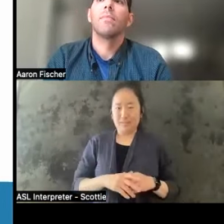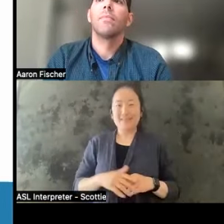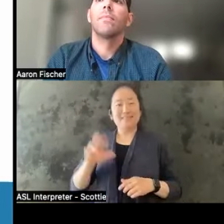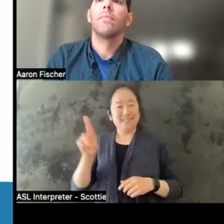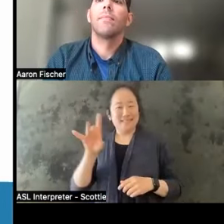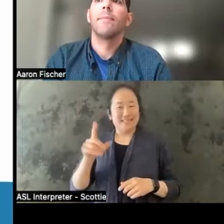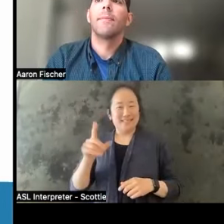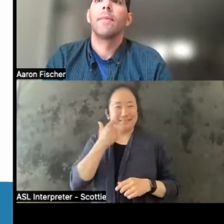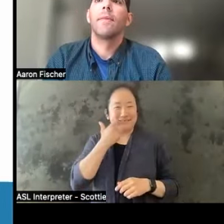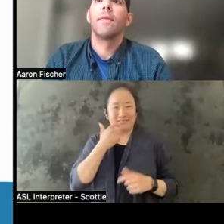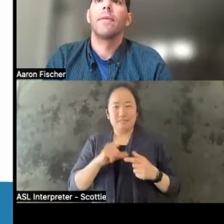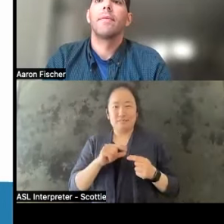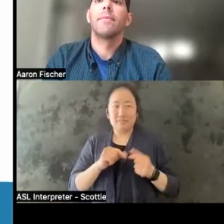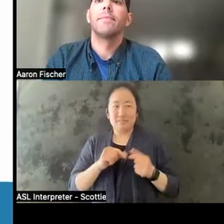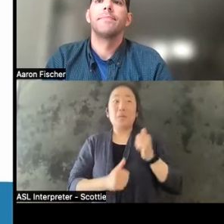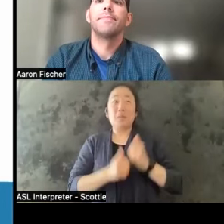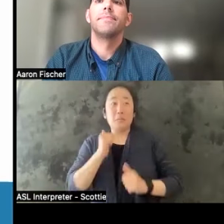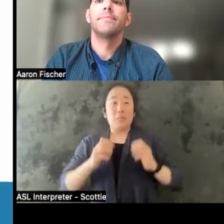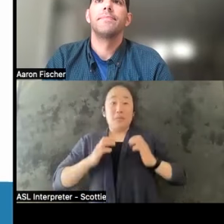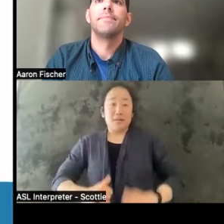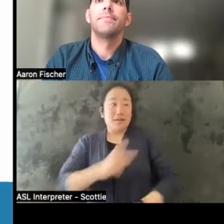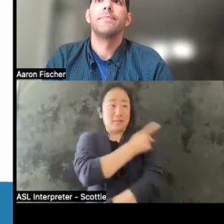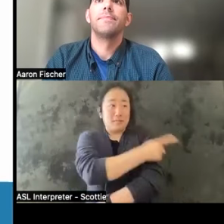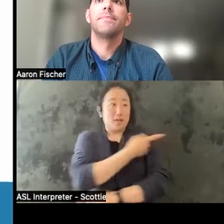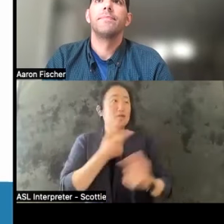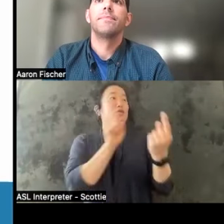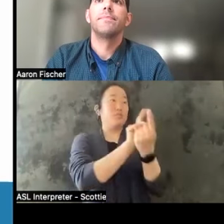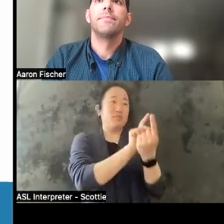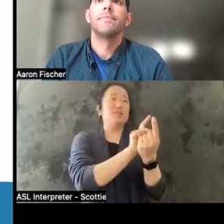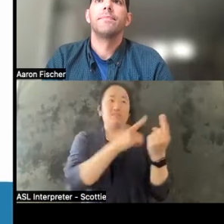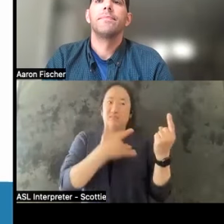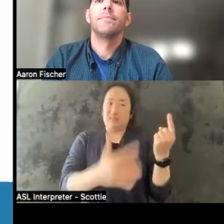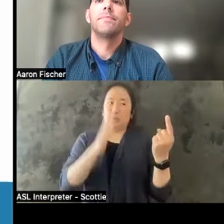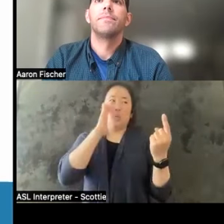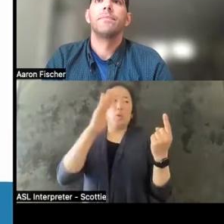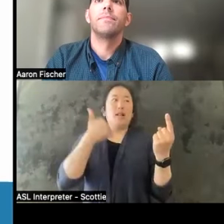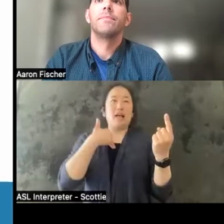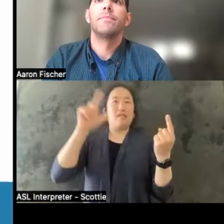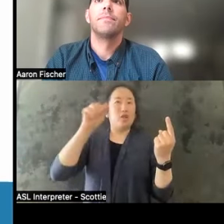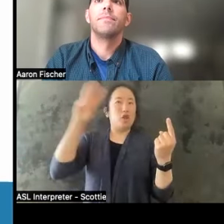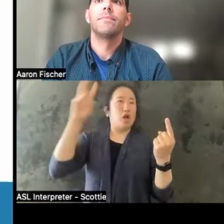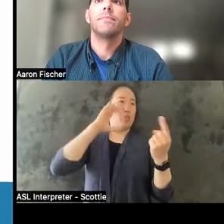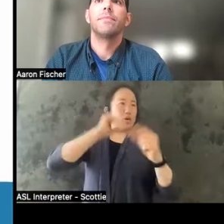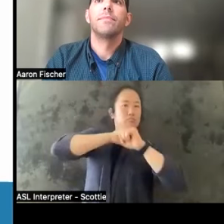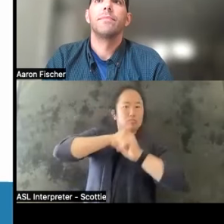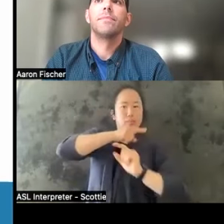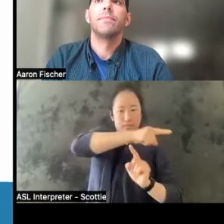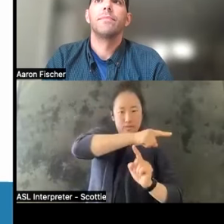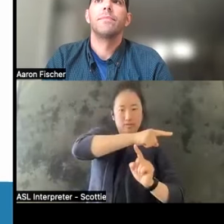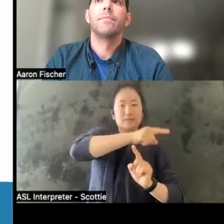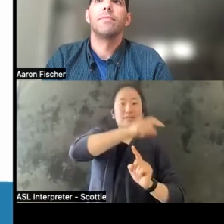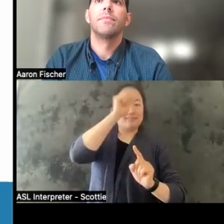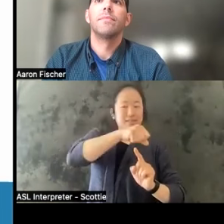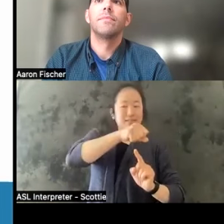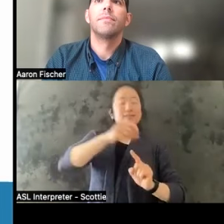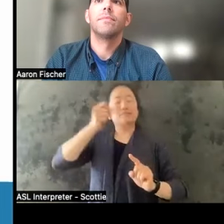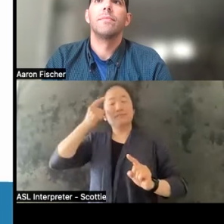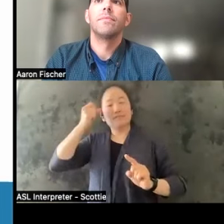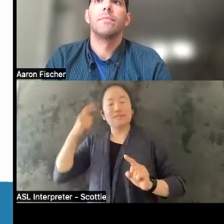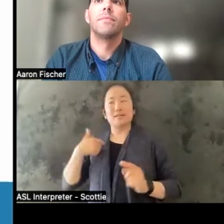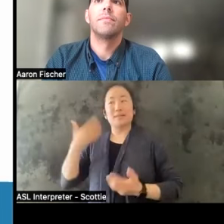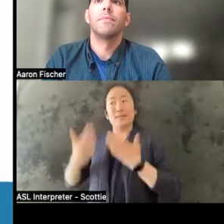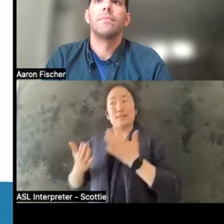and patients that you will encounter have protection, it is possible that someone may not have any protection.